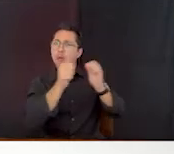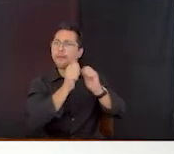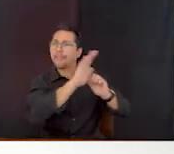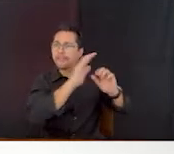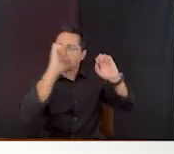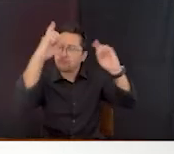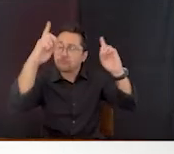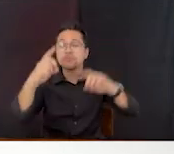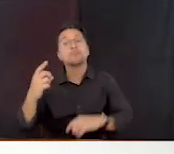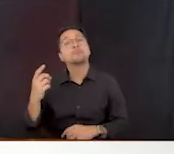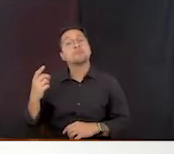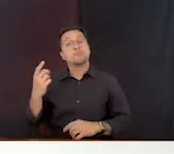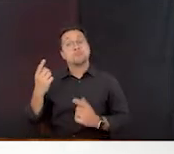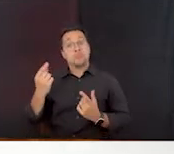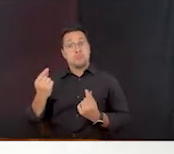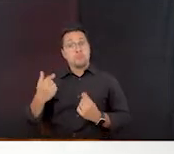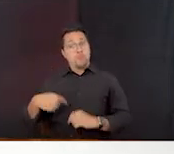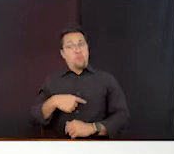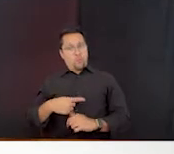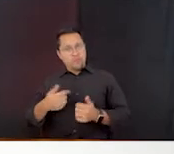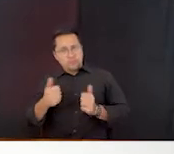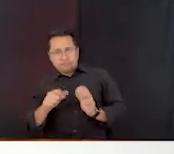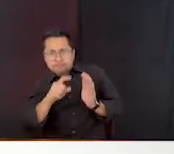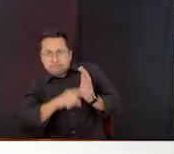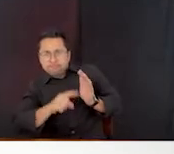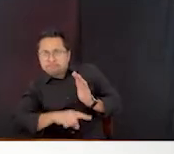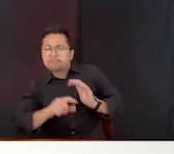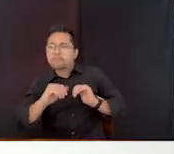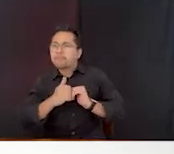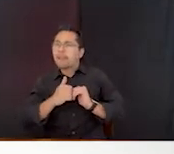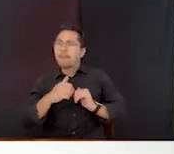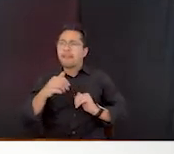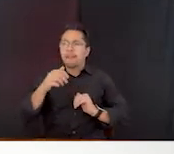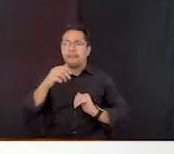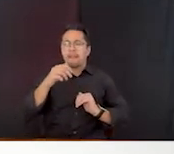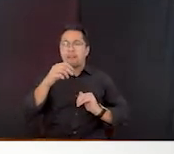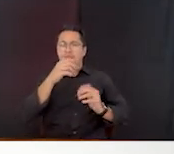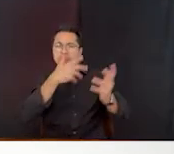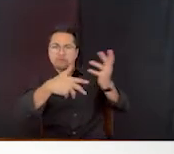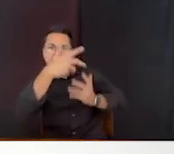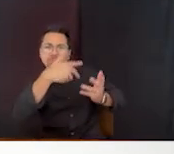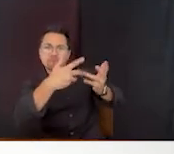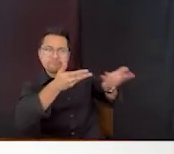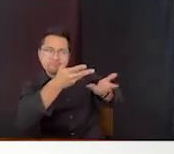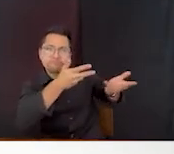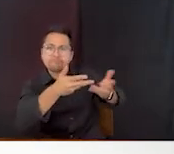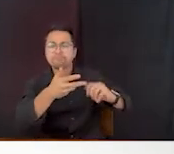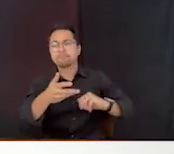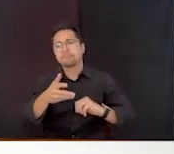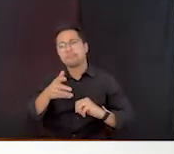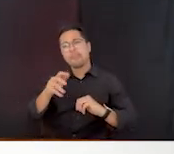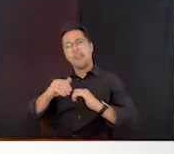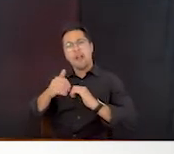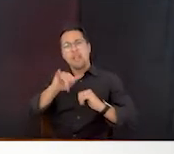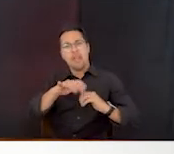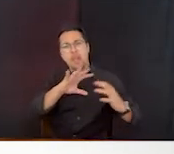of their disabilities is something that is known to reduce their emotional well-being and is one barrier to them completing their